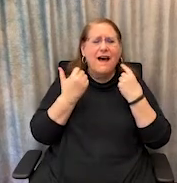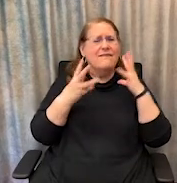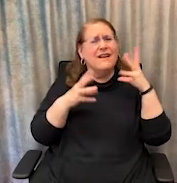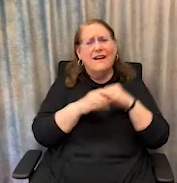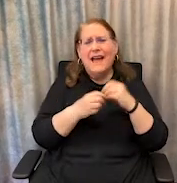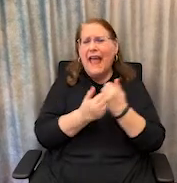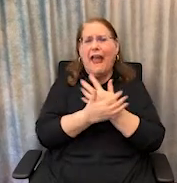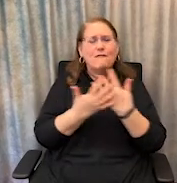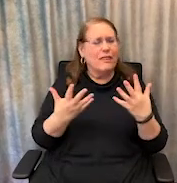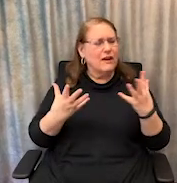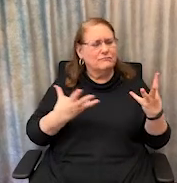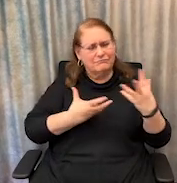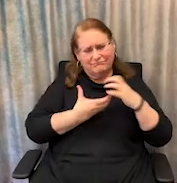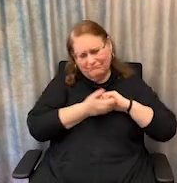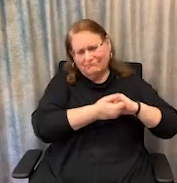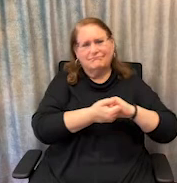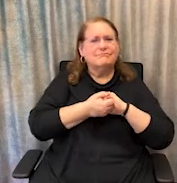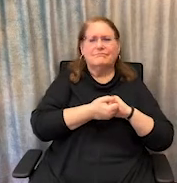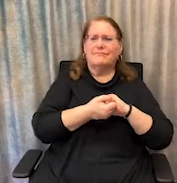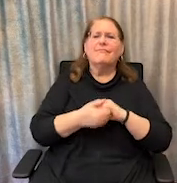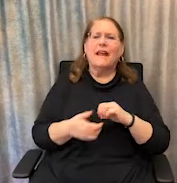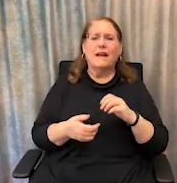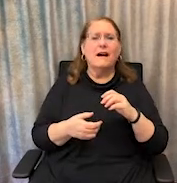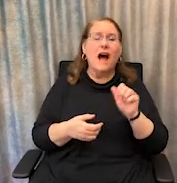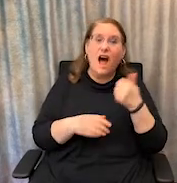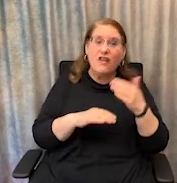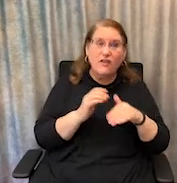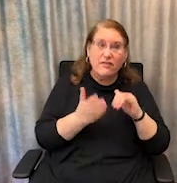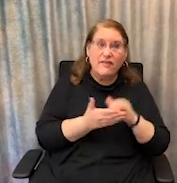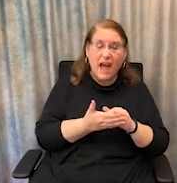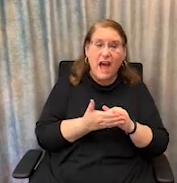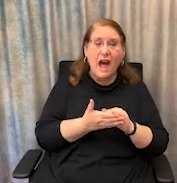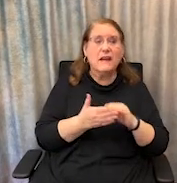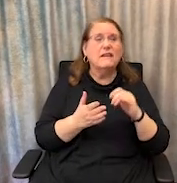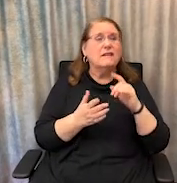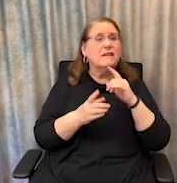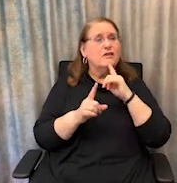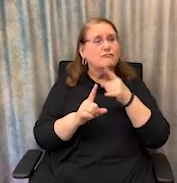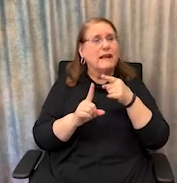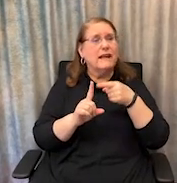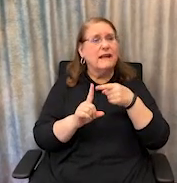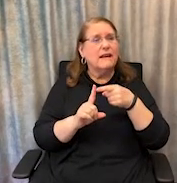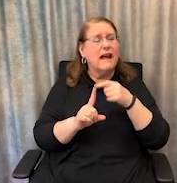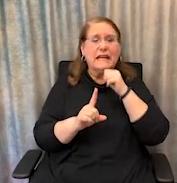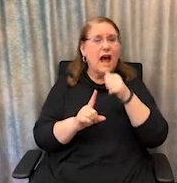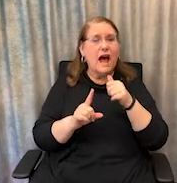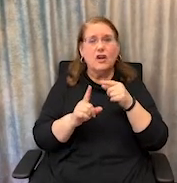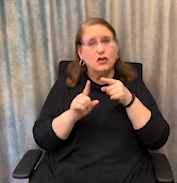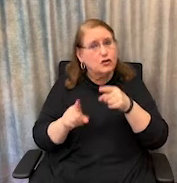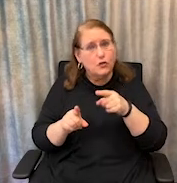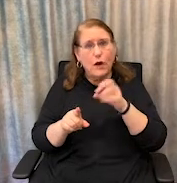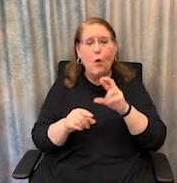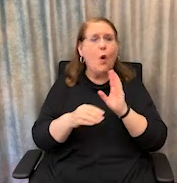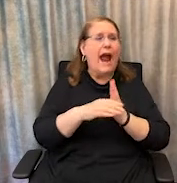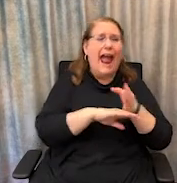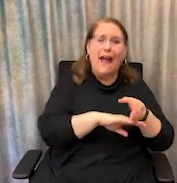did everything together. And apart from that, I think Or apart from that, it wasn't during or after the